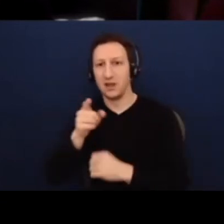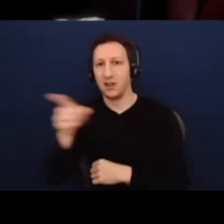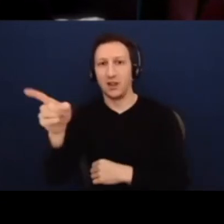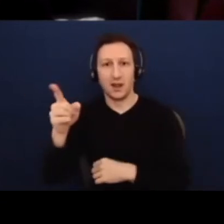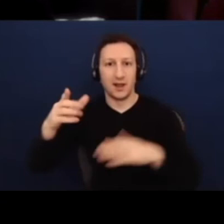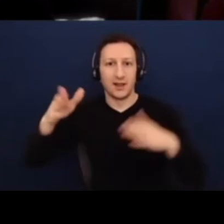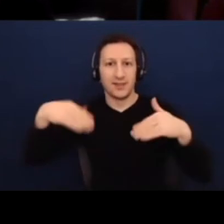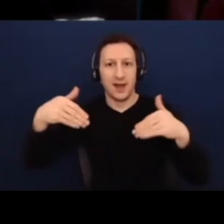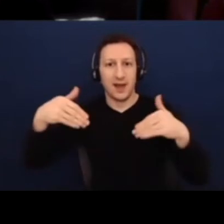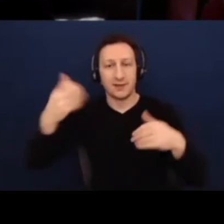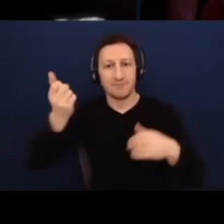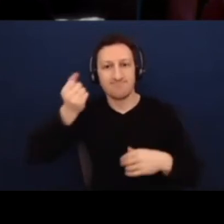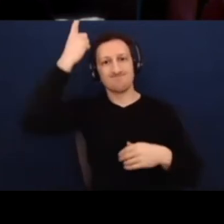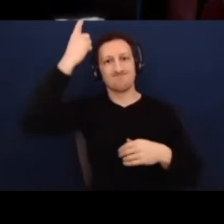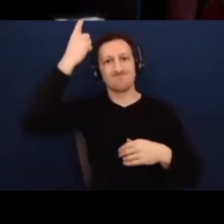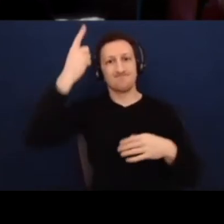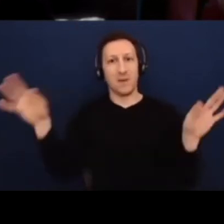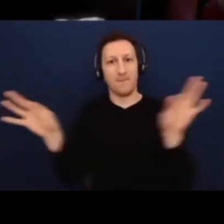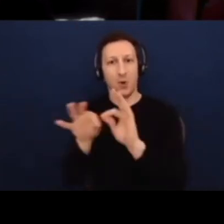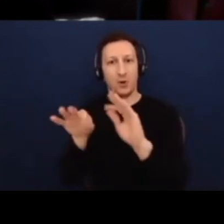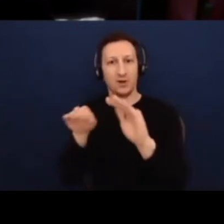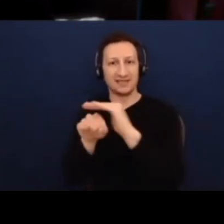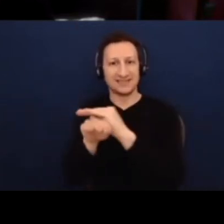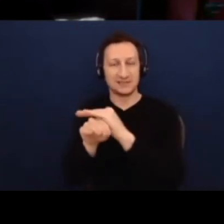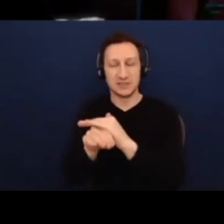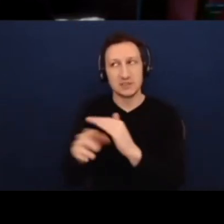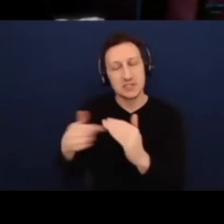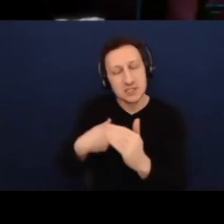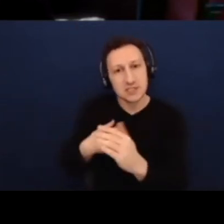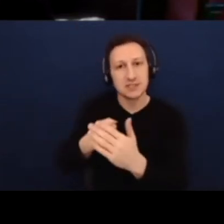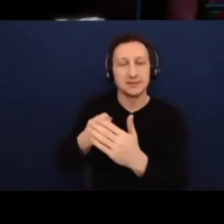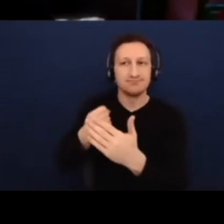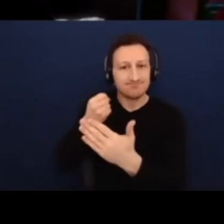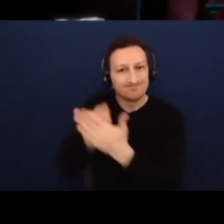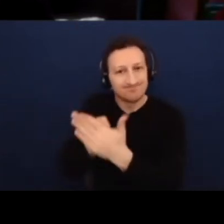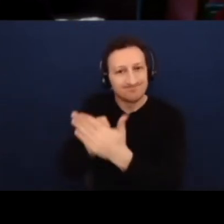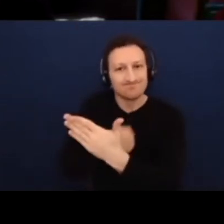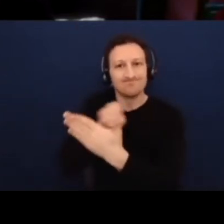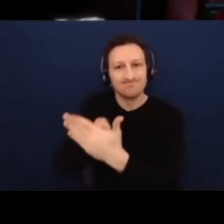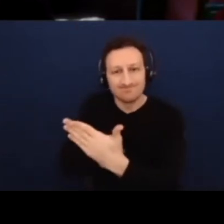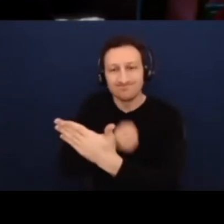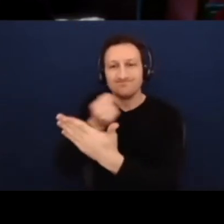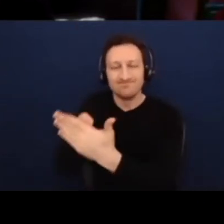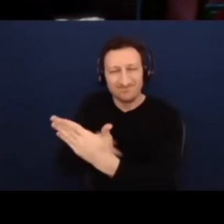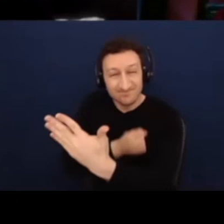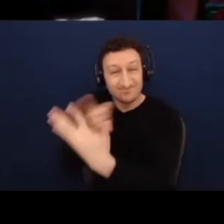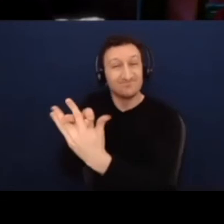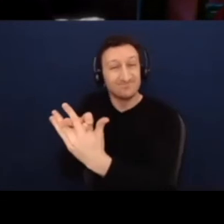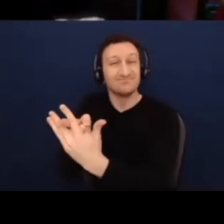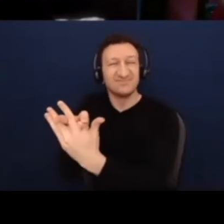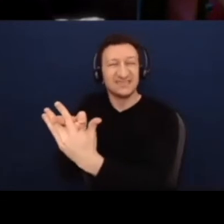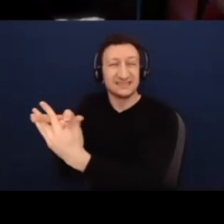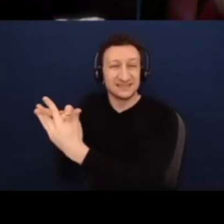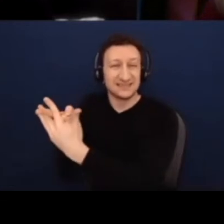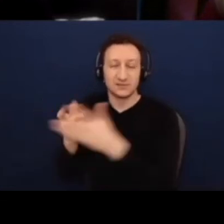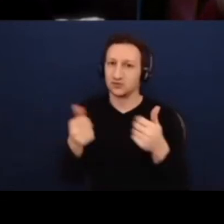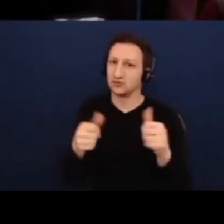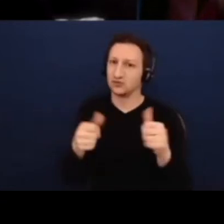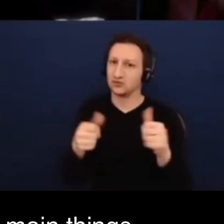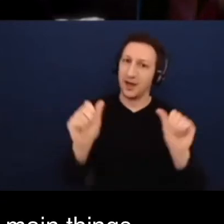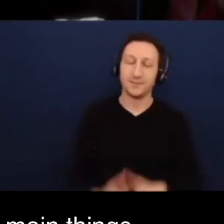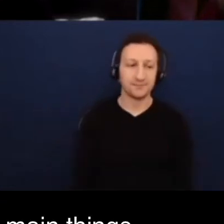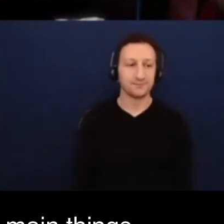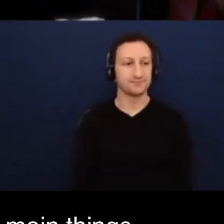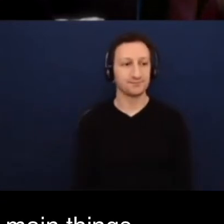yet. So I think those are the main things that I'm thinking about. Yeah, those